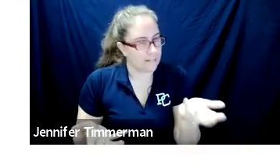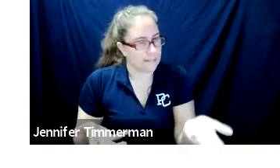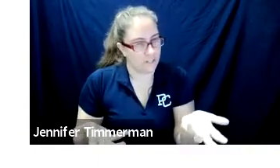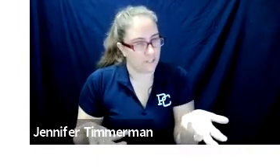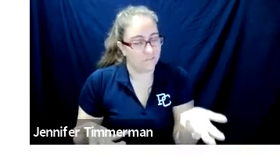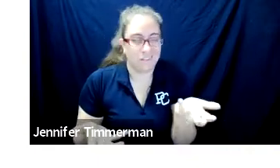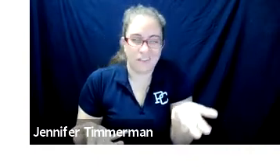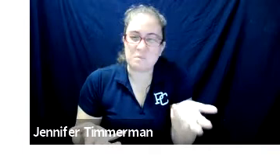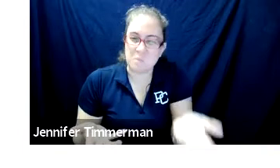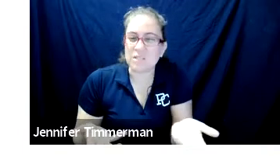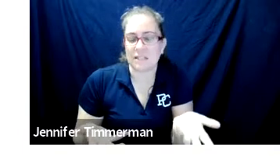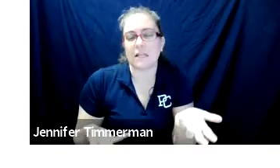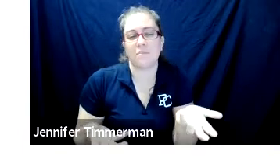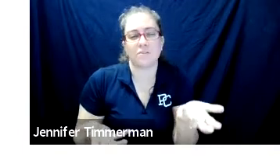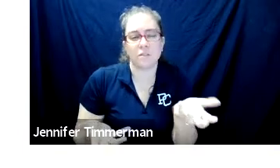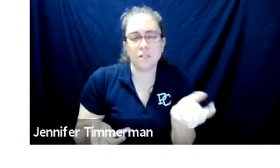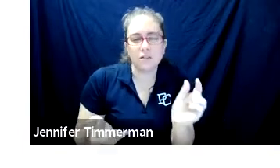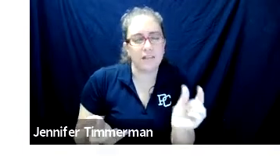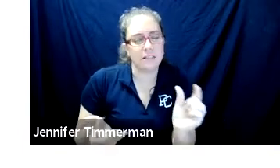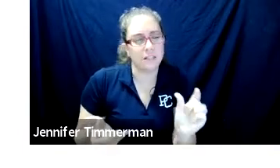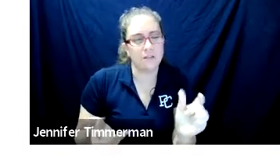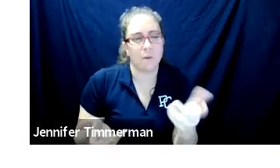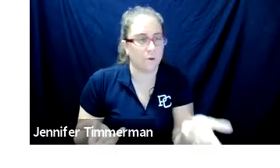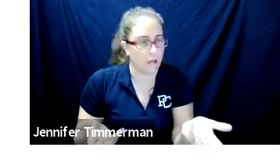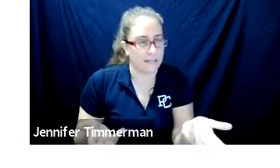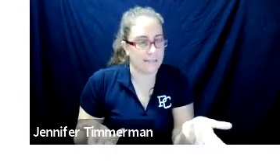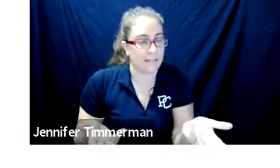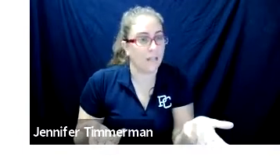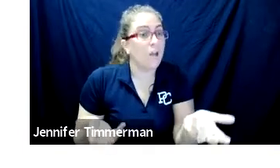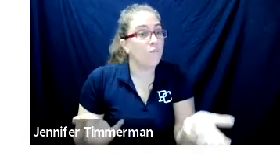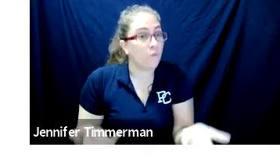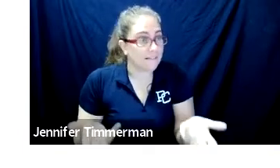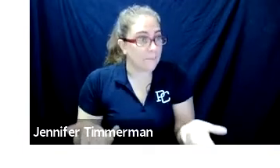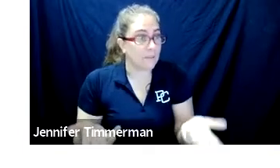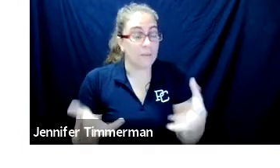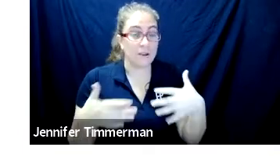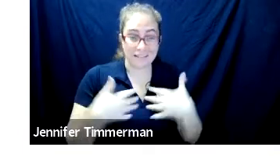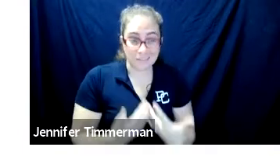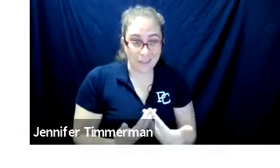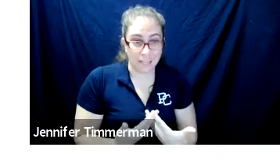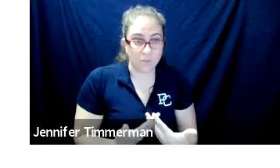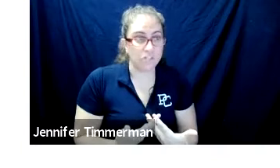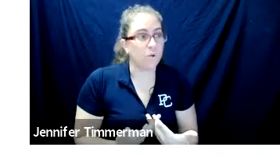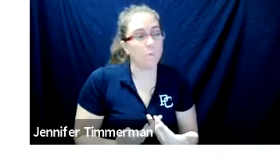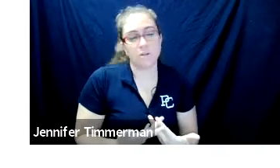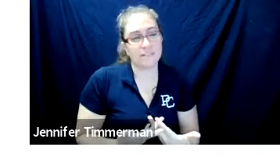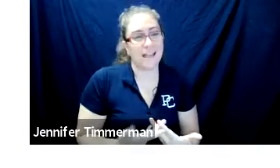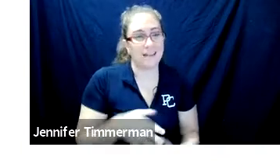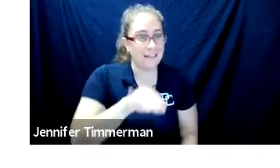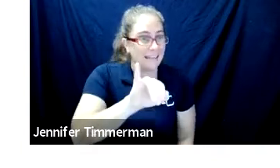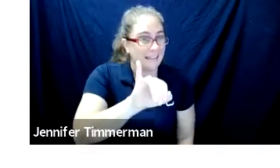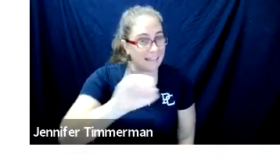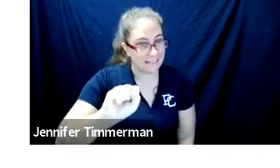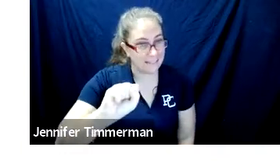word translation. In fact, most of the time, there's little things in there that we're not going to see. For example, in American Sign Language, we don't